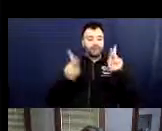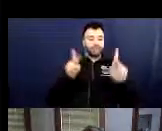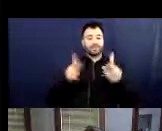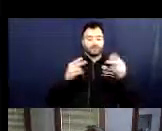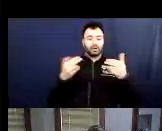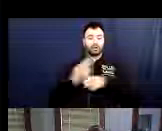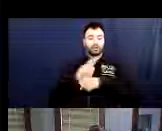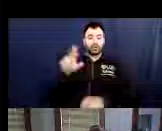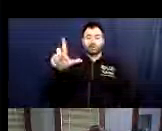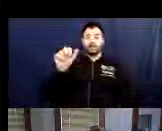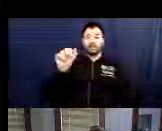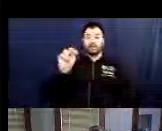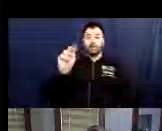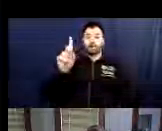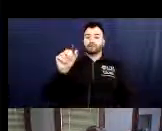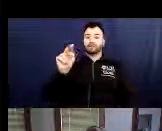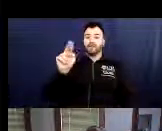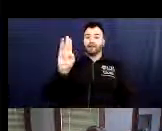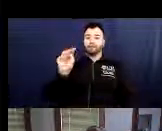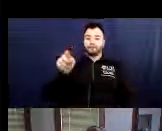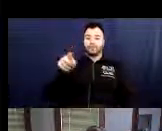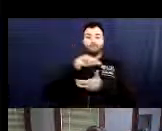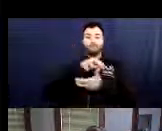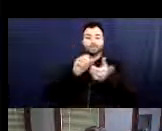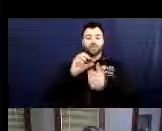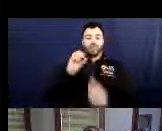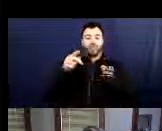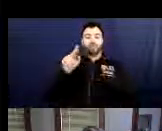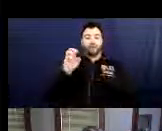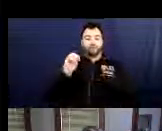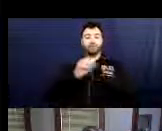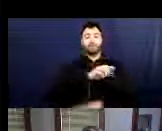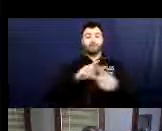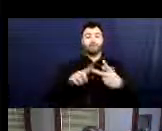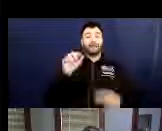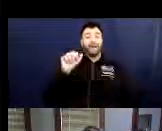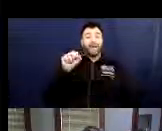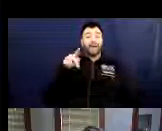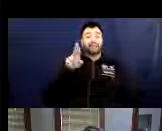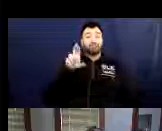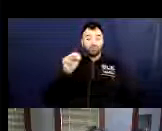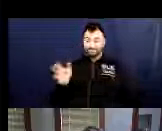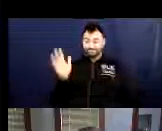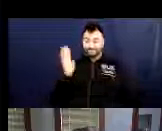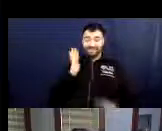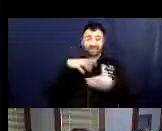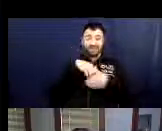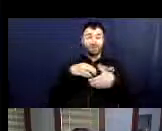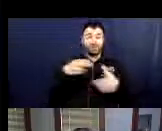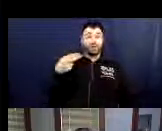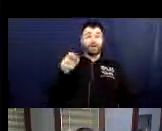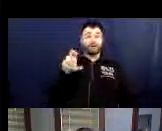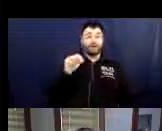opium, and aspirin was also mixed with heroin. I thought when I got